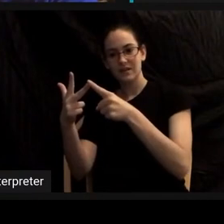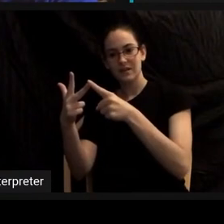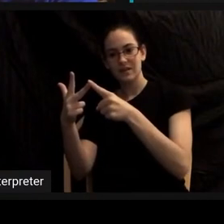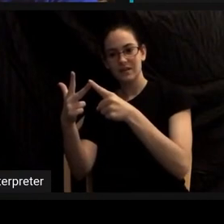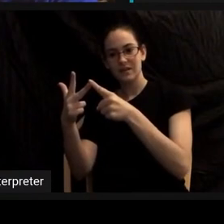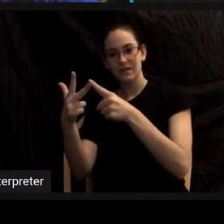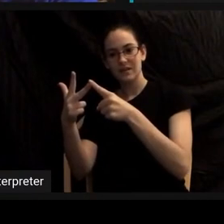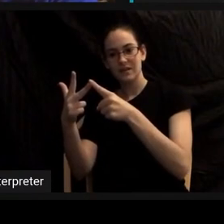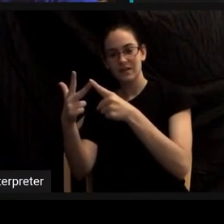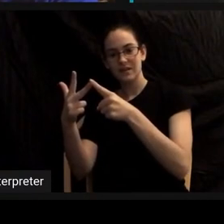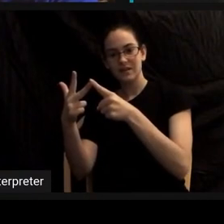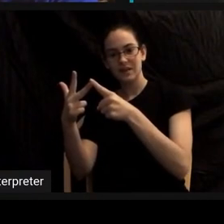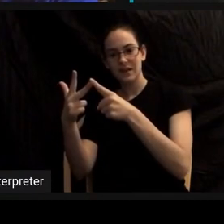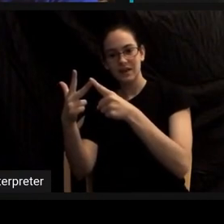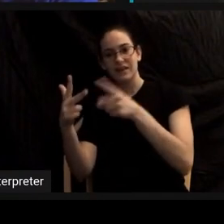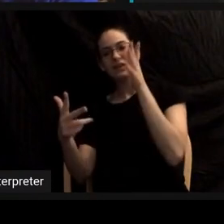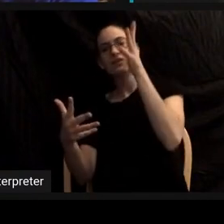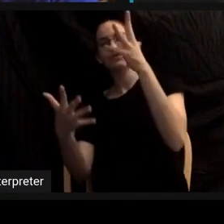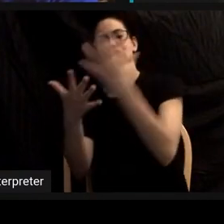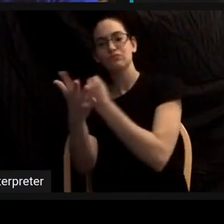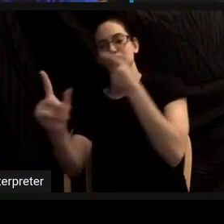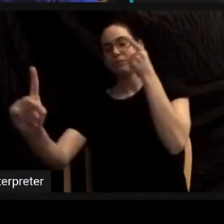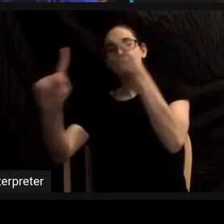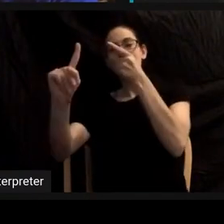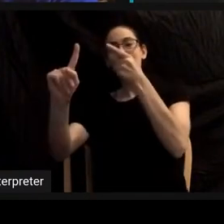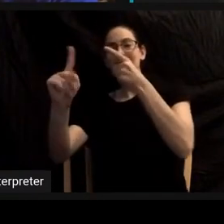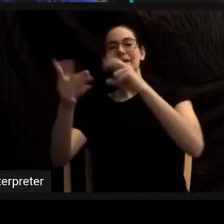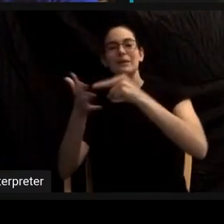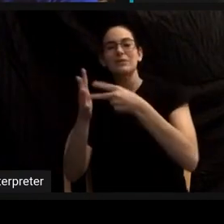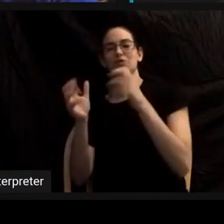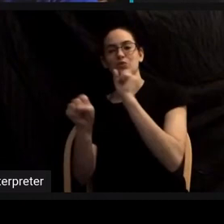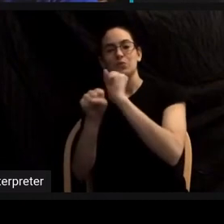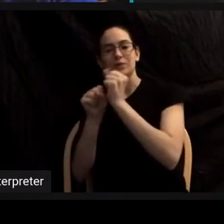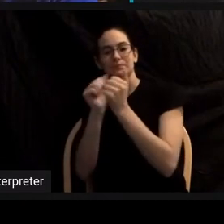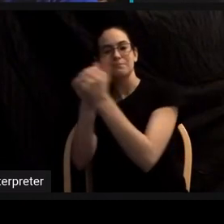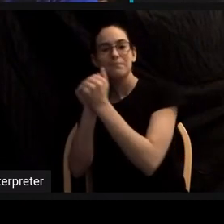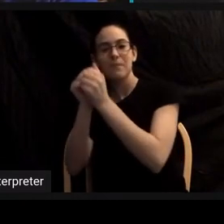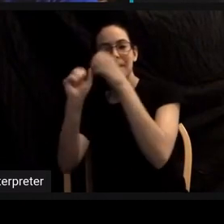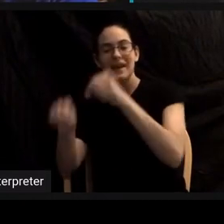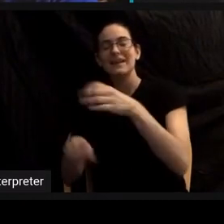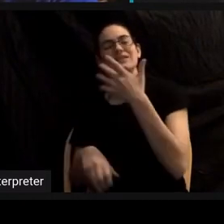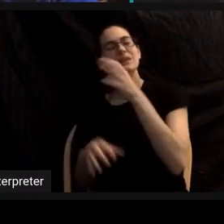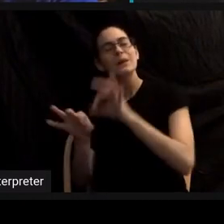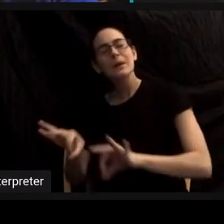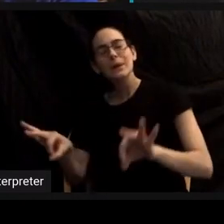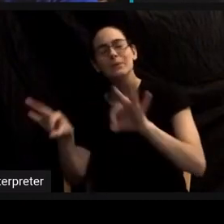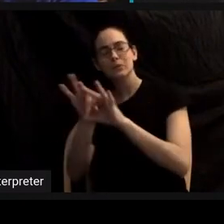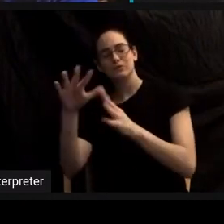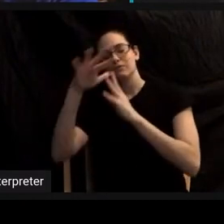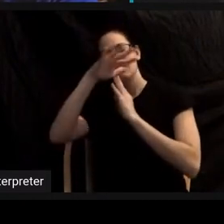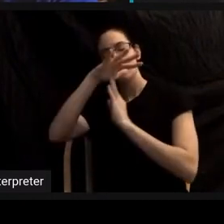So I think it's important to begin building your network with that humility and a